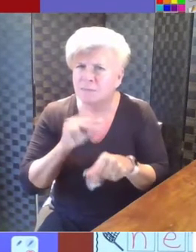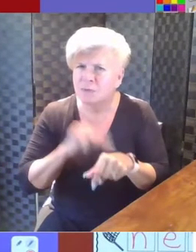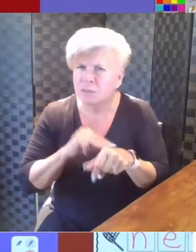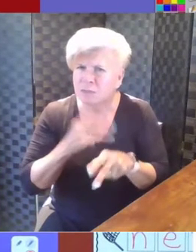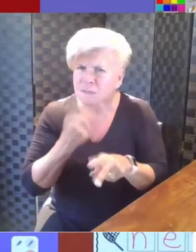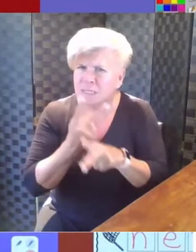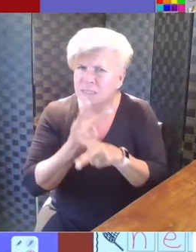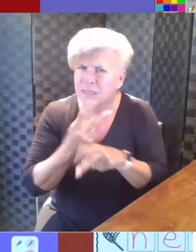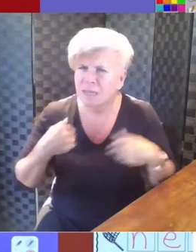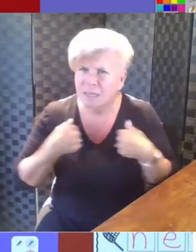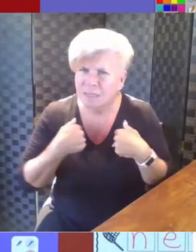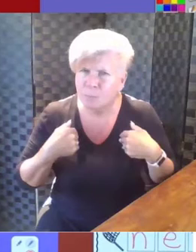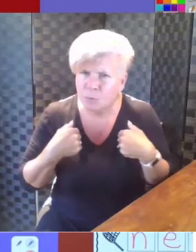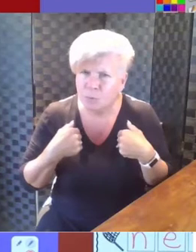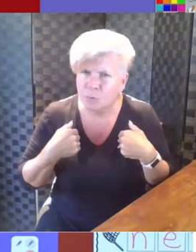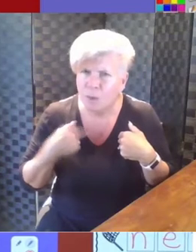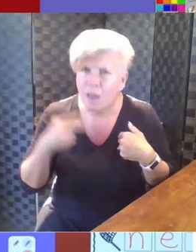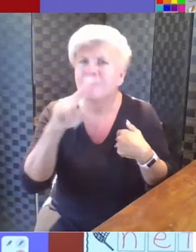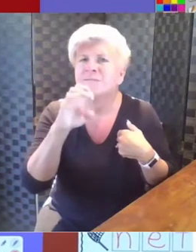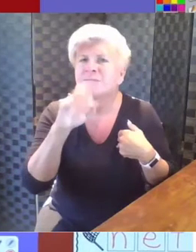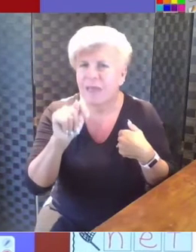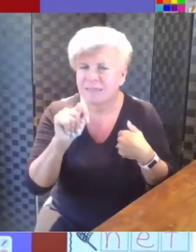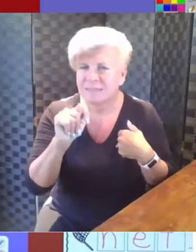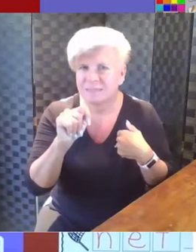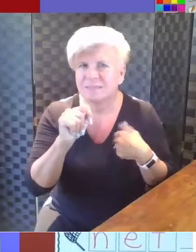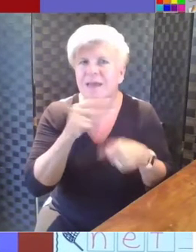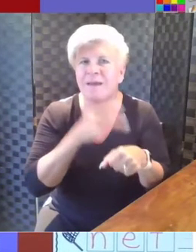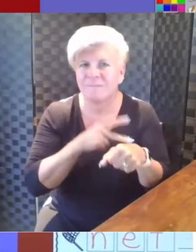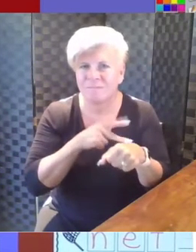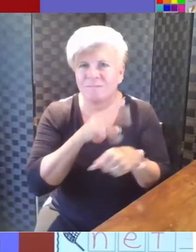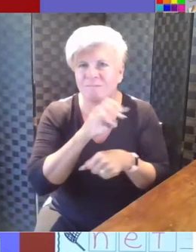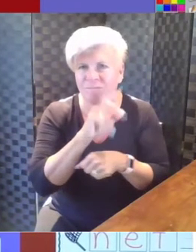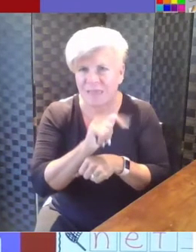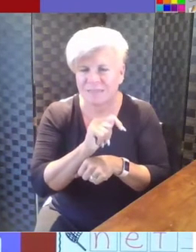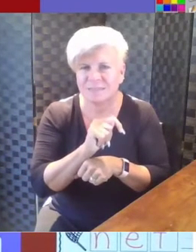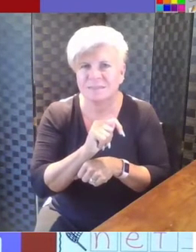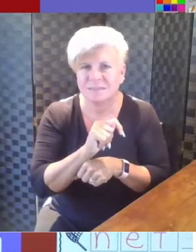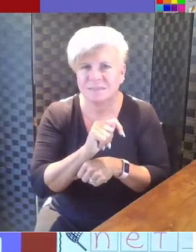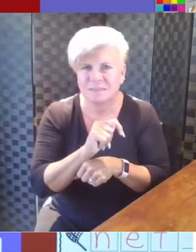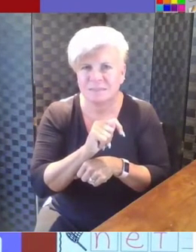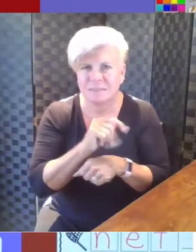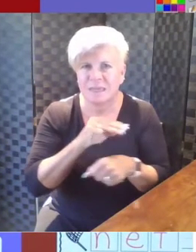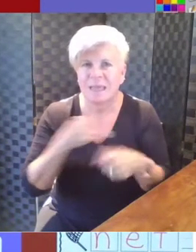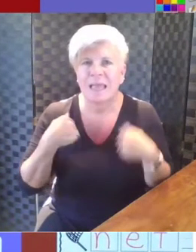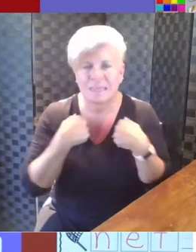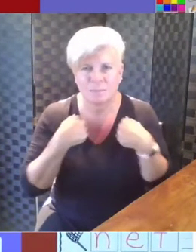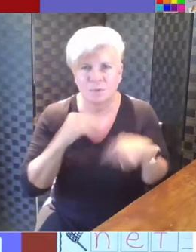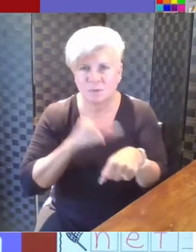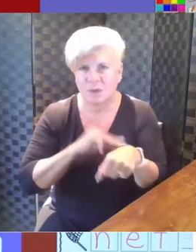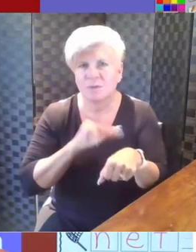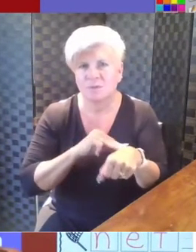animals? A vet, you're right. Let's try this one backward. What's the final sound? Vet.